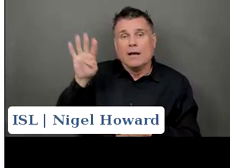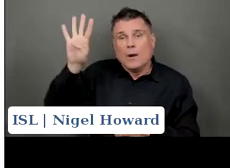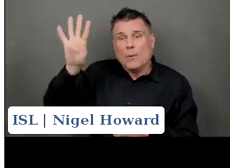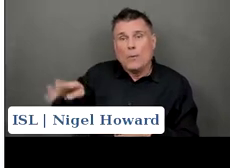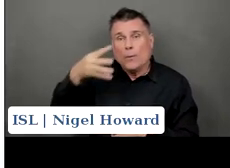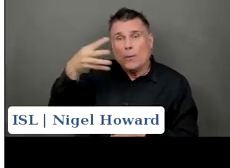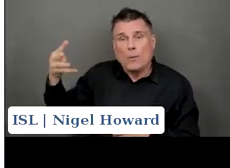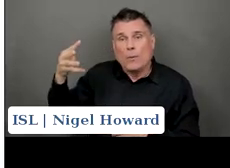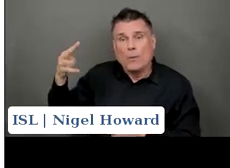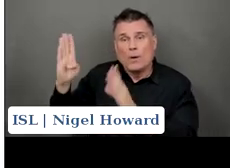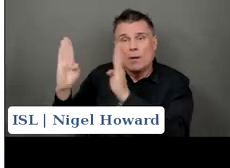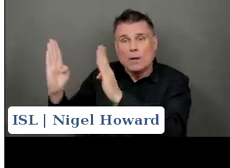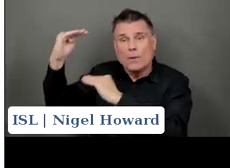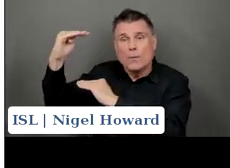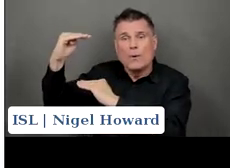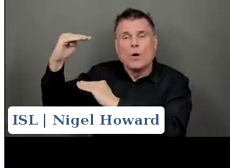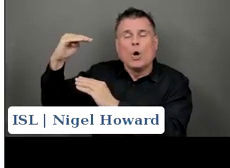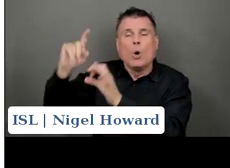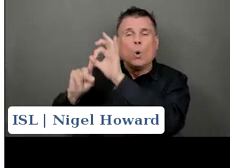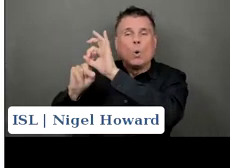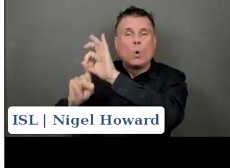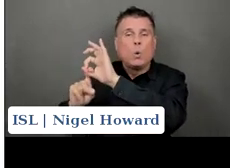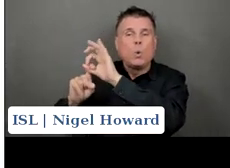see. Next slide, please.